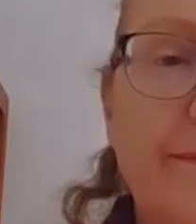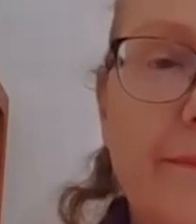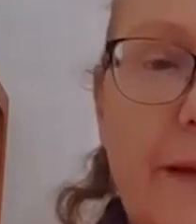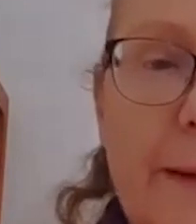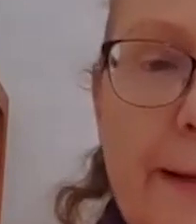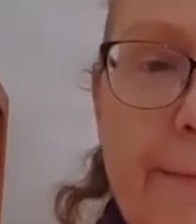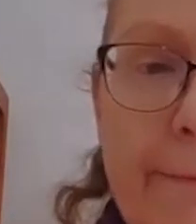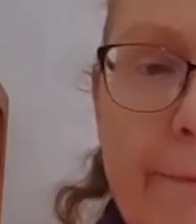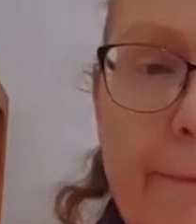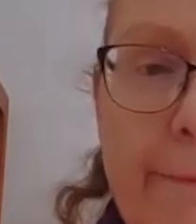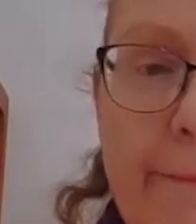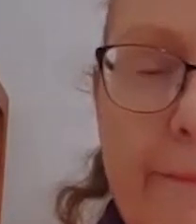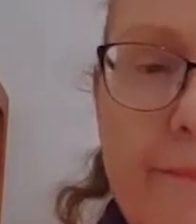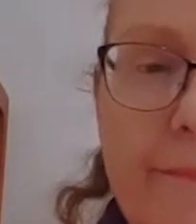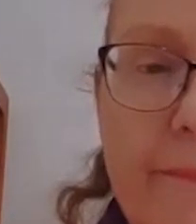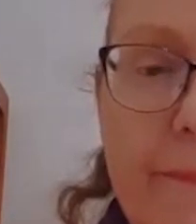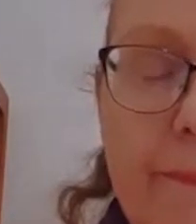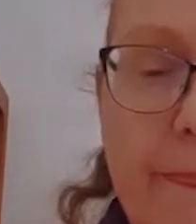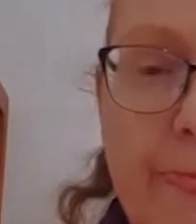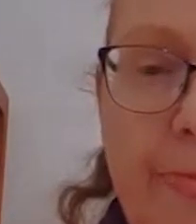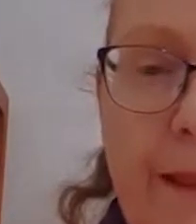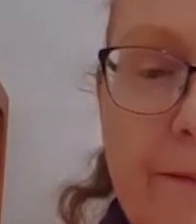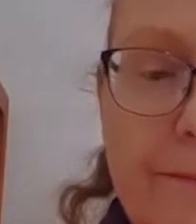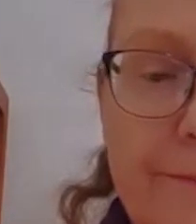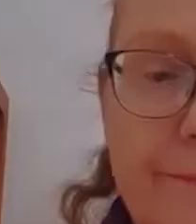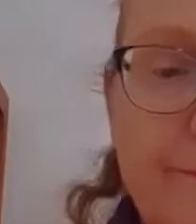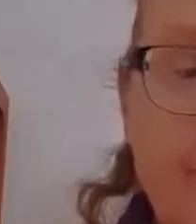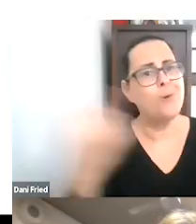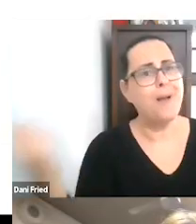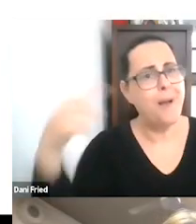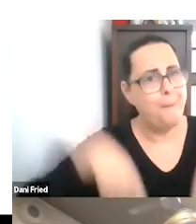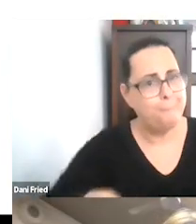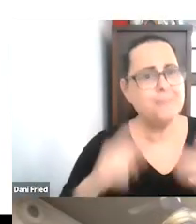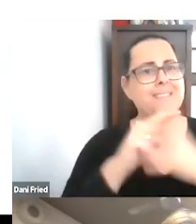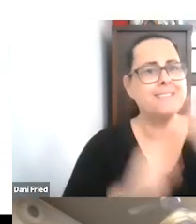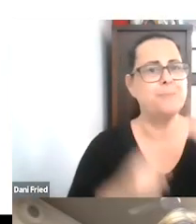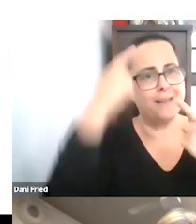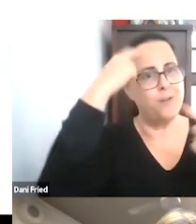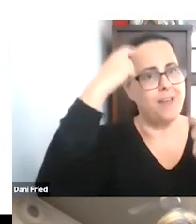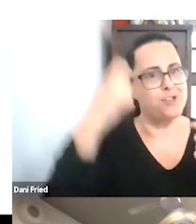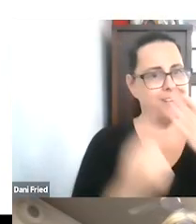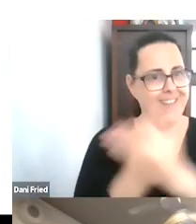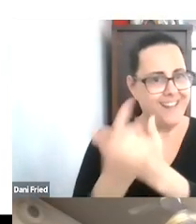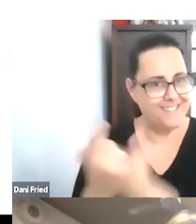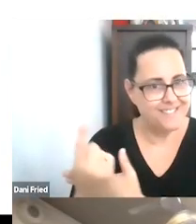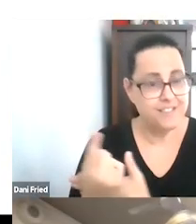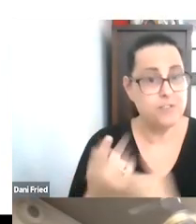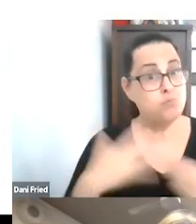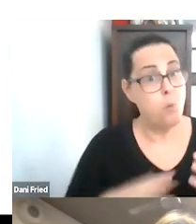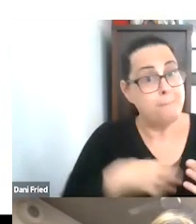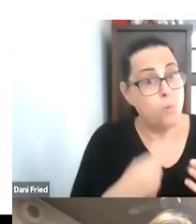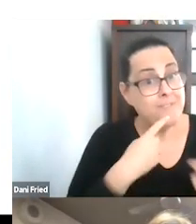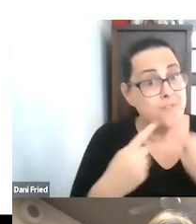With this in mind, I would like to thank everybody for joining the Disability Innovation event. To stay informed on